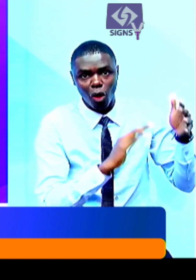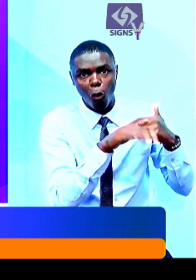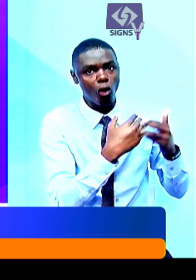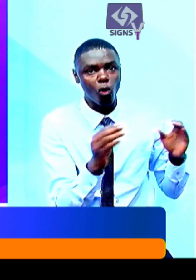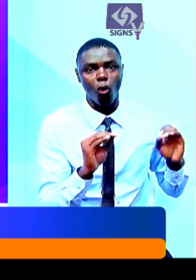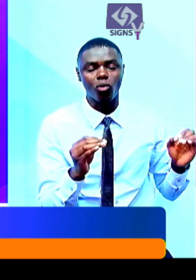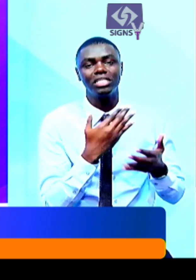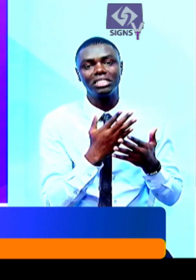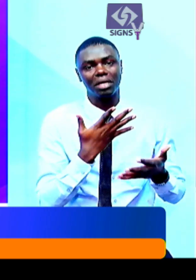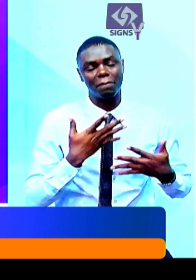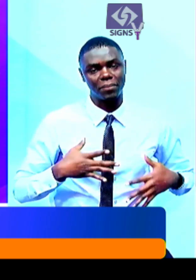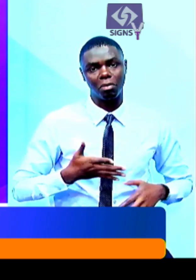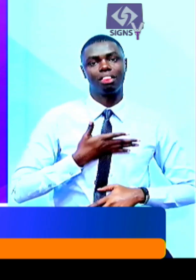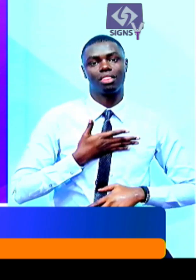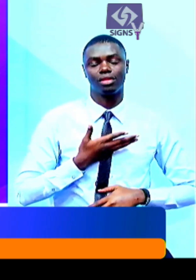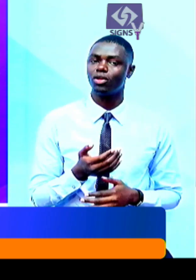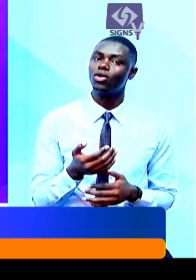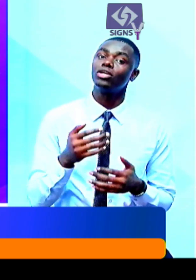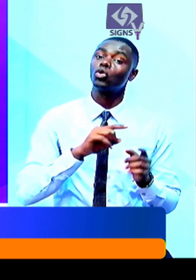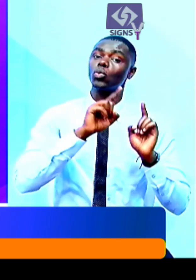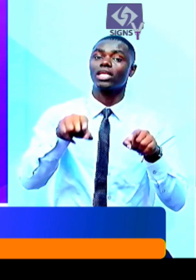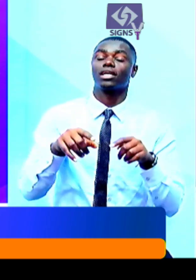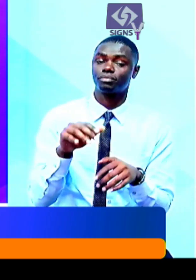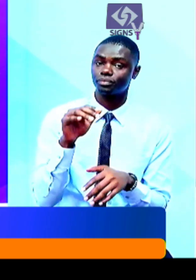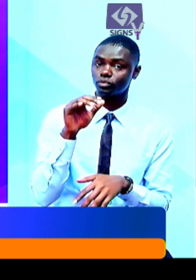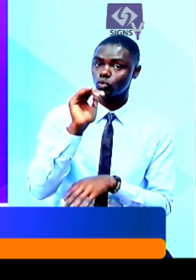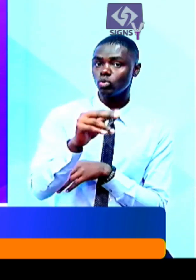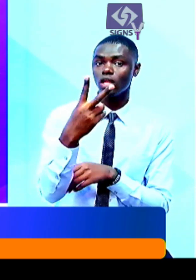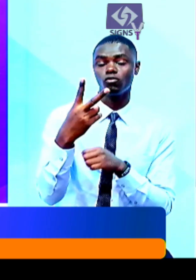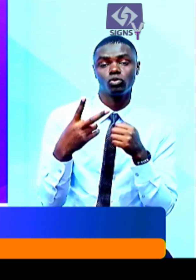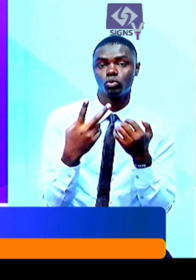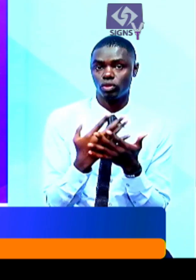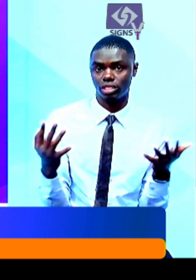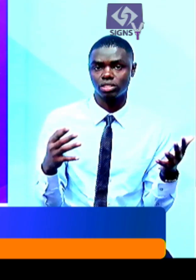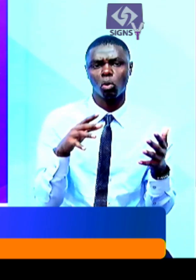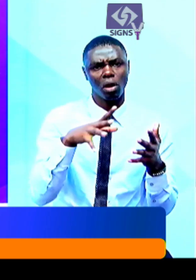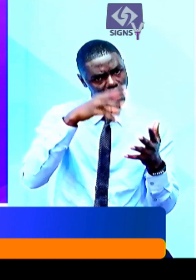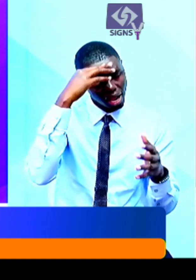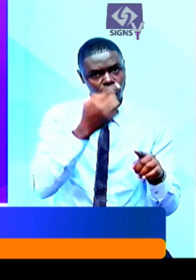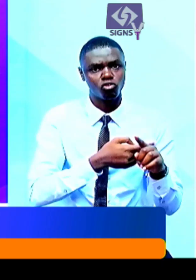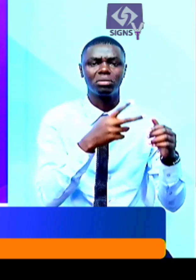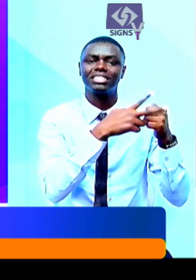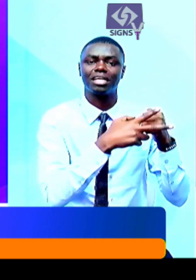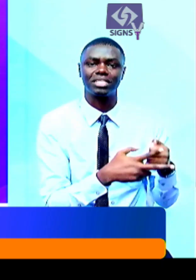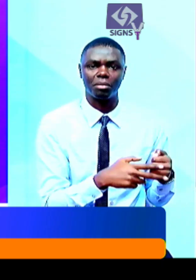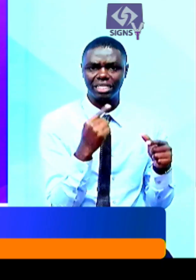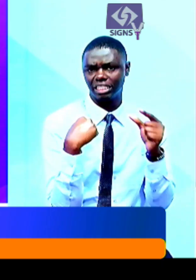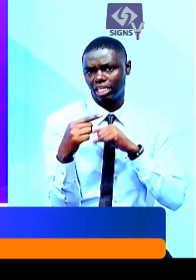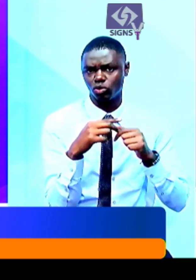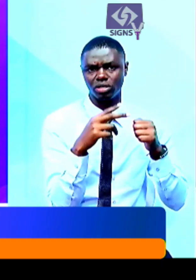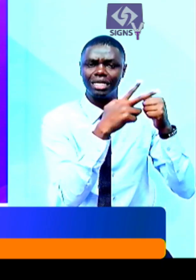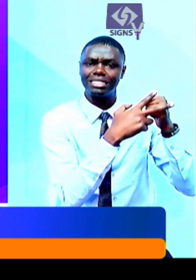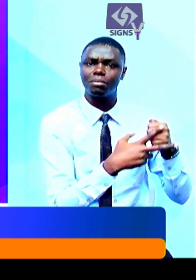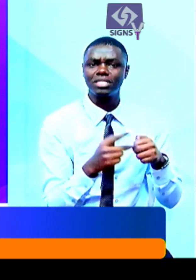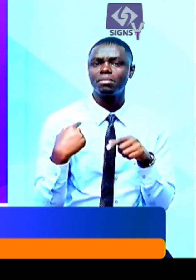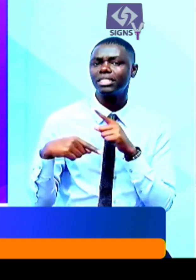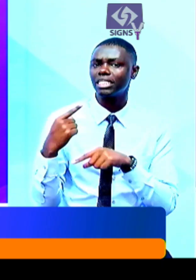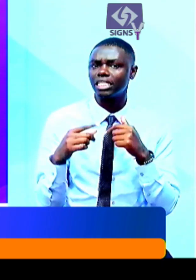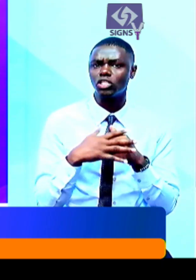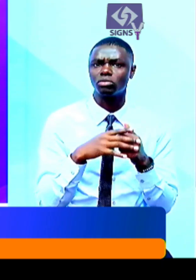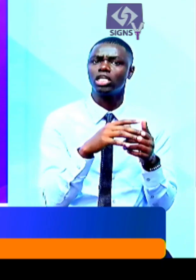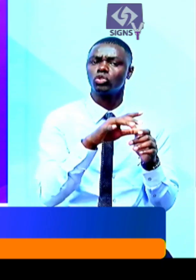generation, who went and asked for two things. And I want Gen Zs to learn from Saba generation, not the rest. Saba generation identified